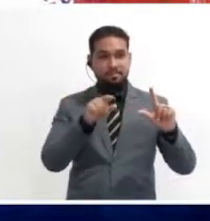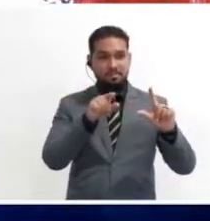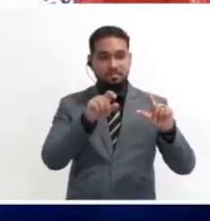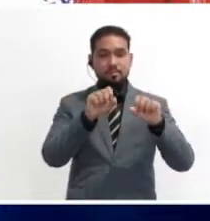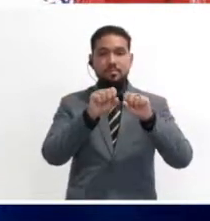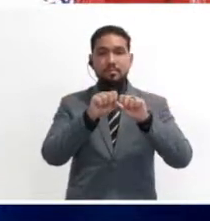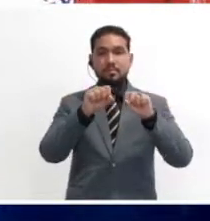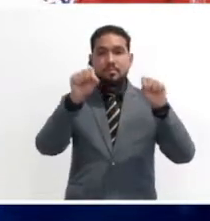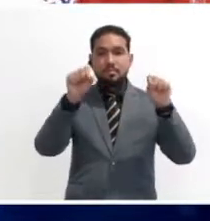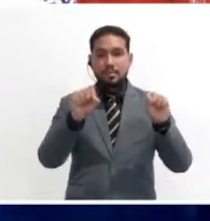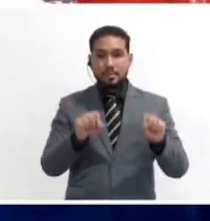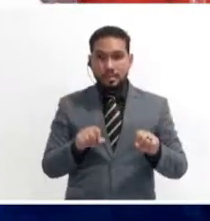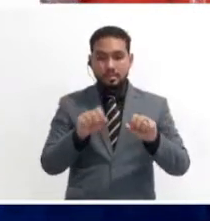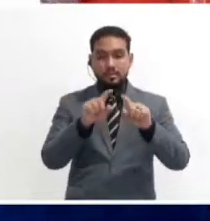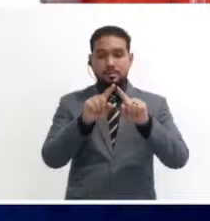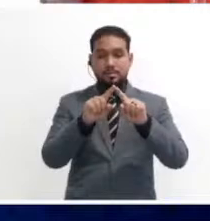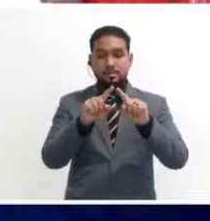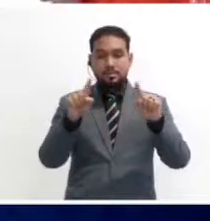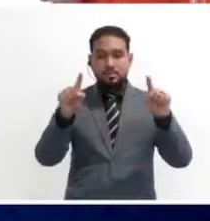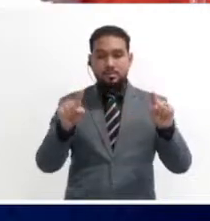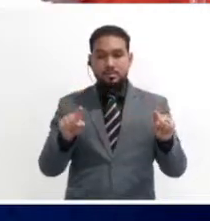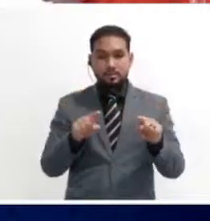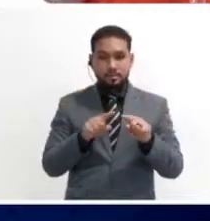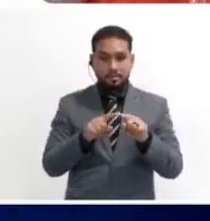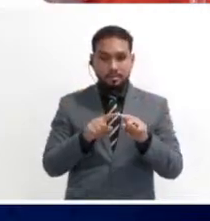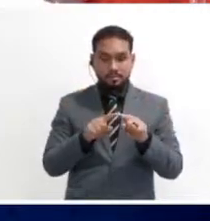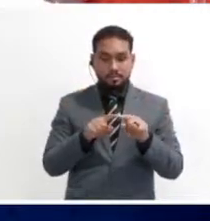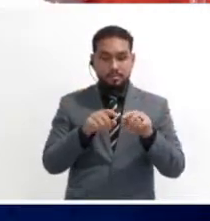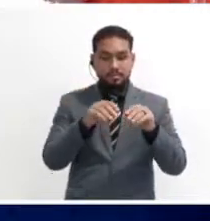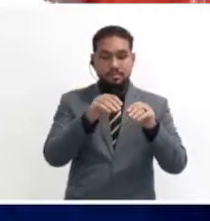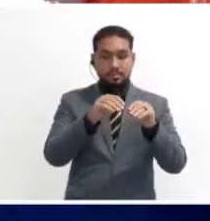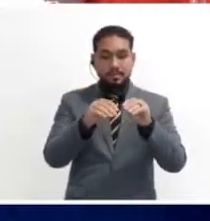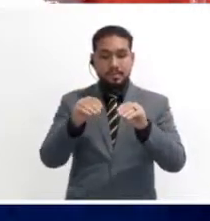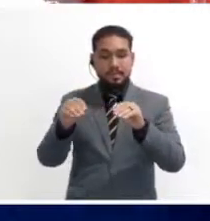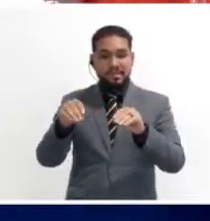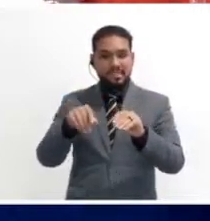RF. RF stands for radio frequency, so typically like